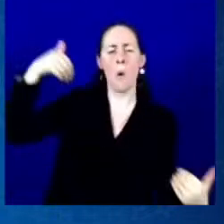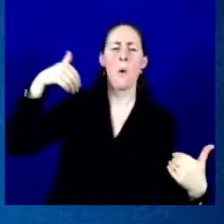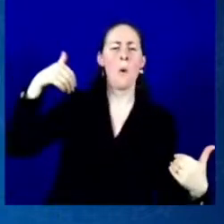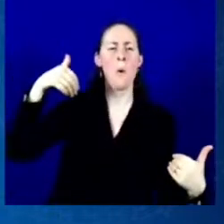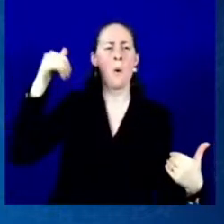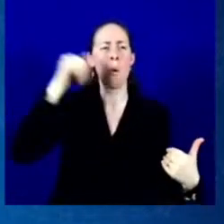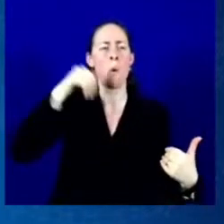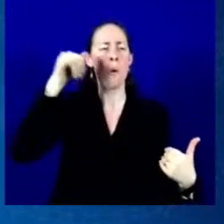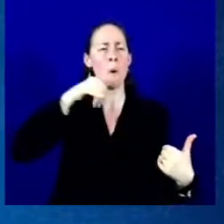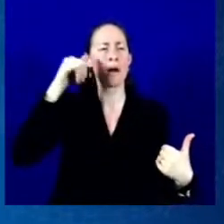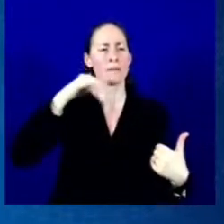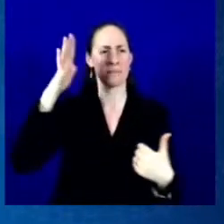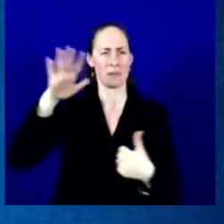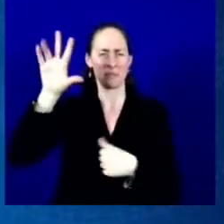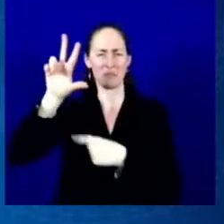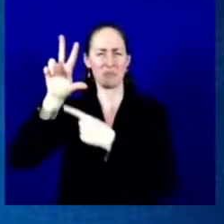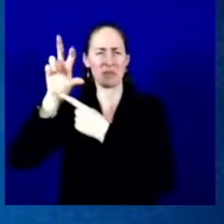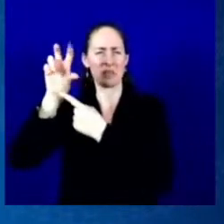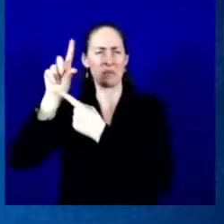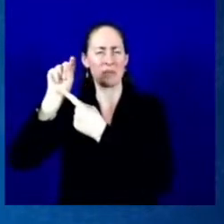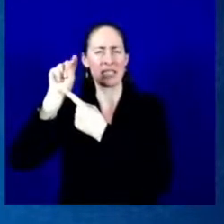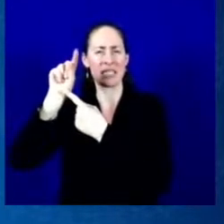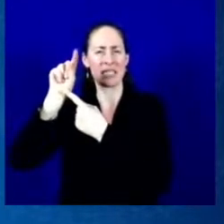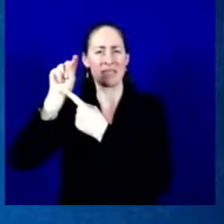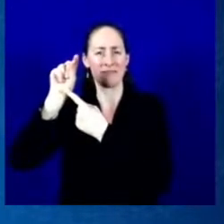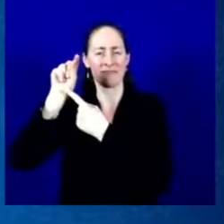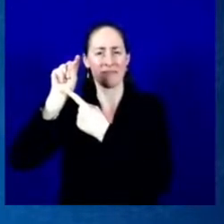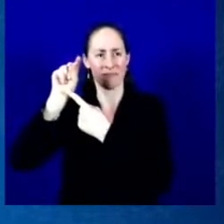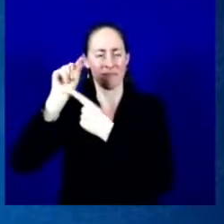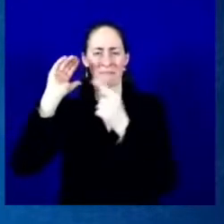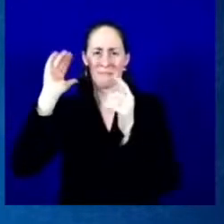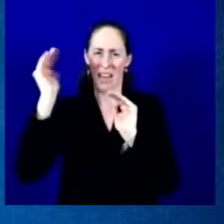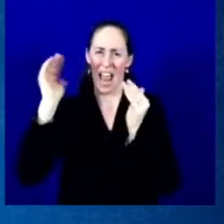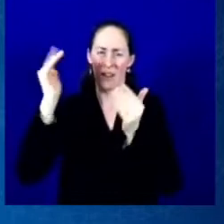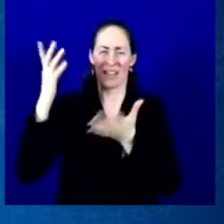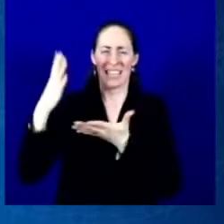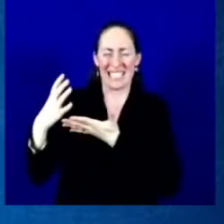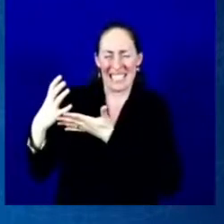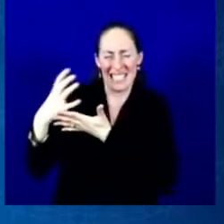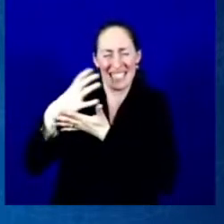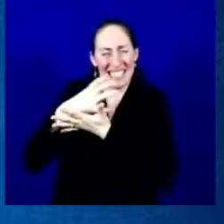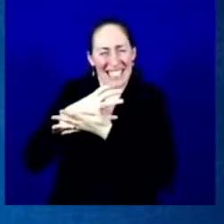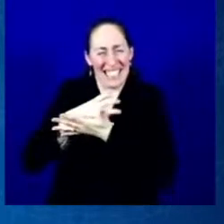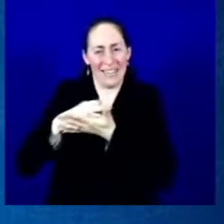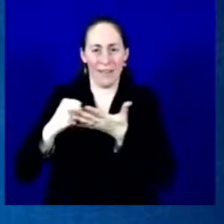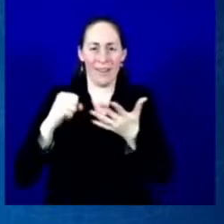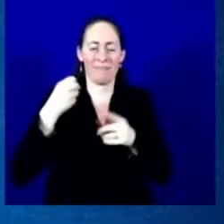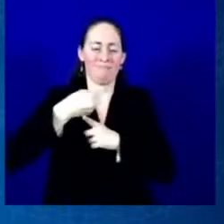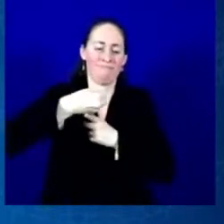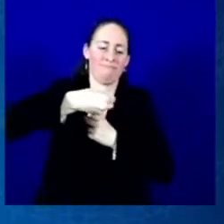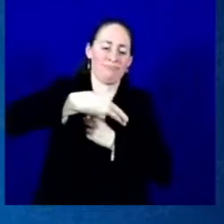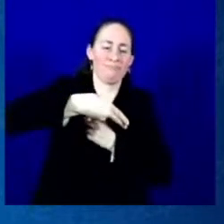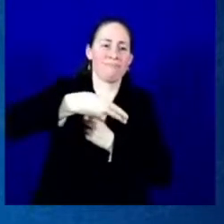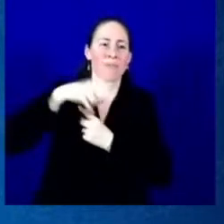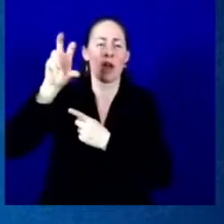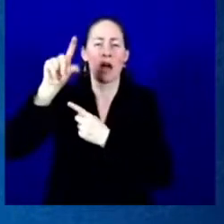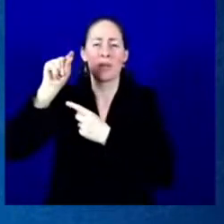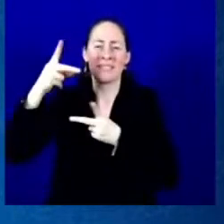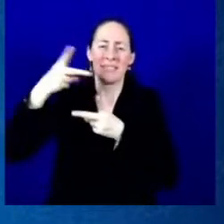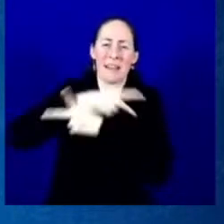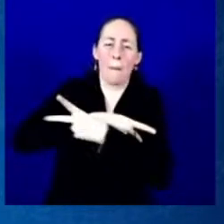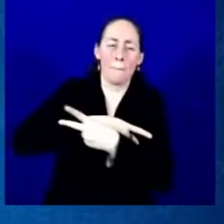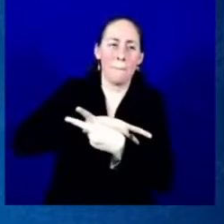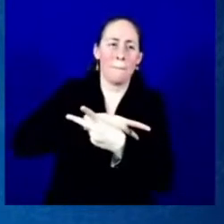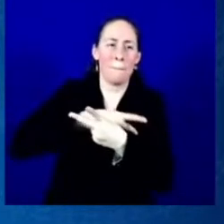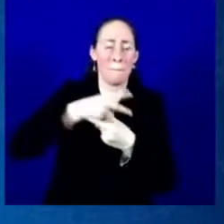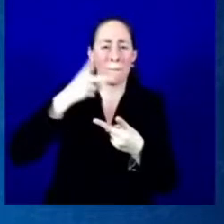320 times what the average worker in their corporation makes. It used to be below 100. The pandemic